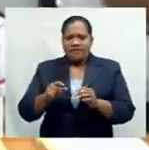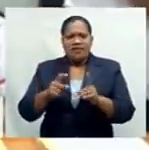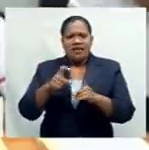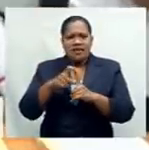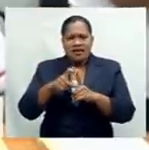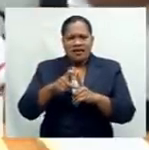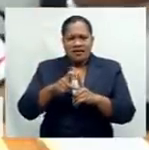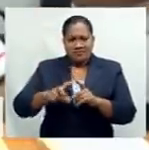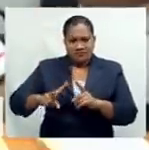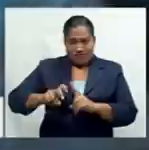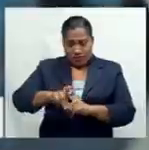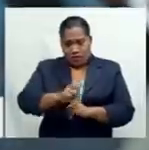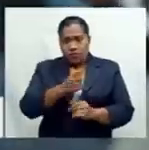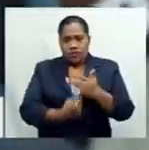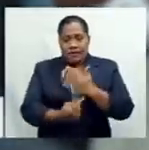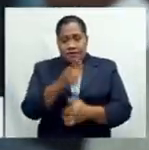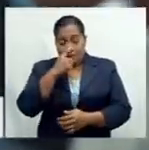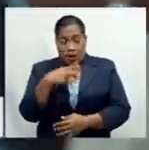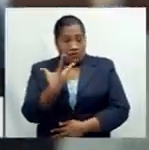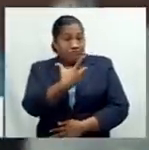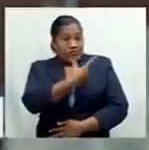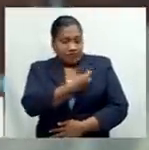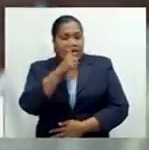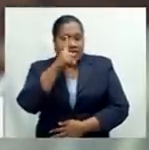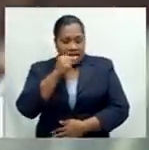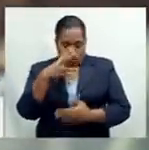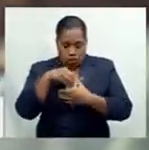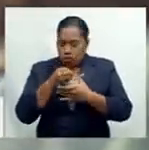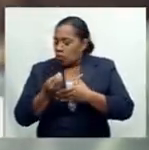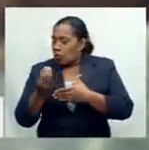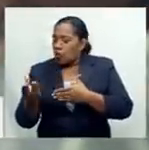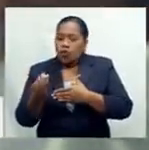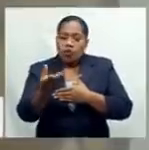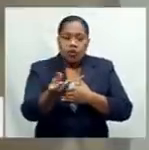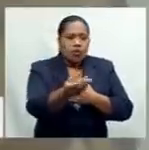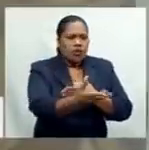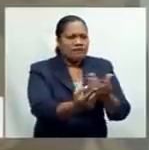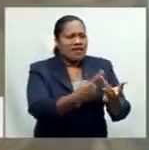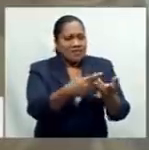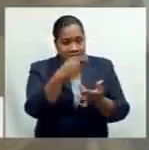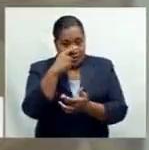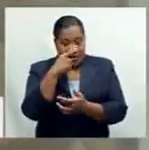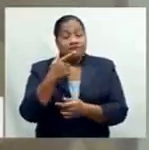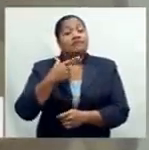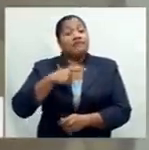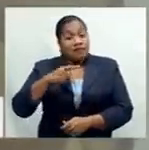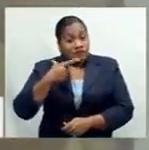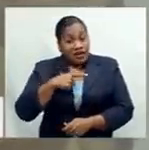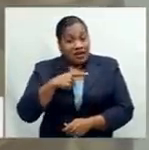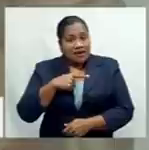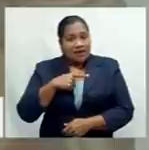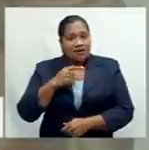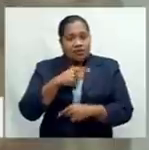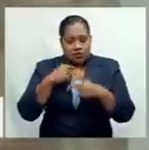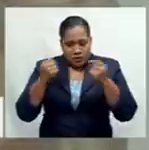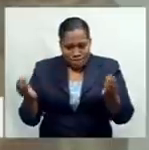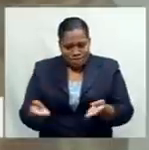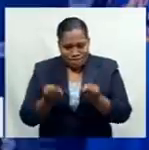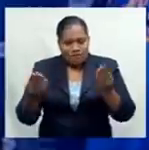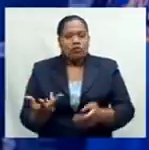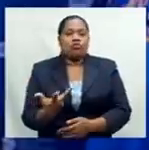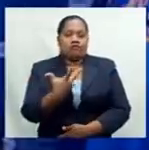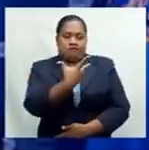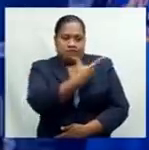variant, vaccinated people can possibly pass the virus to others, which is why emphasis has always been on getting